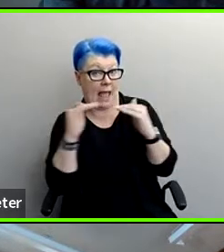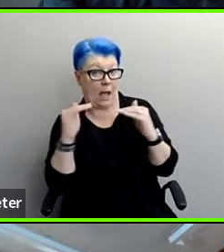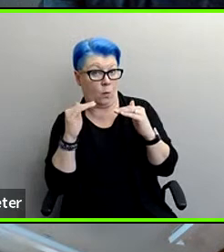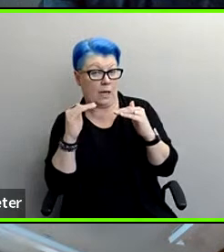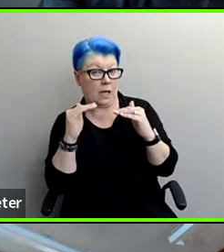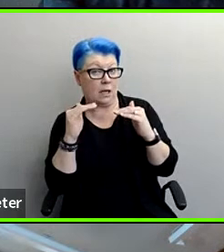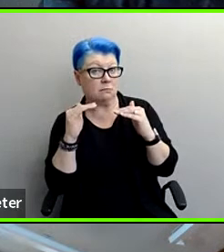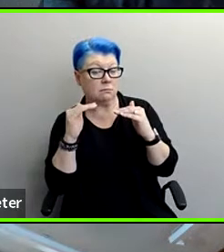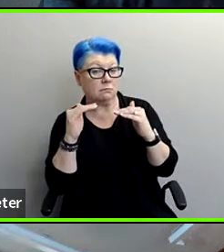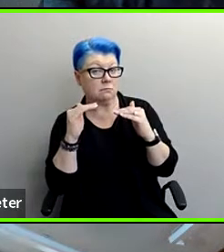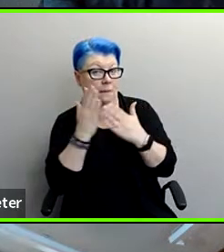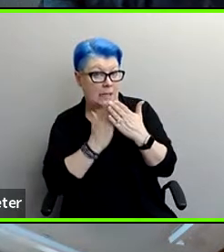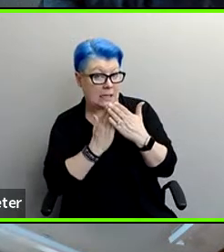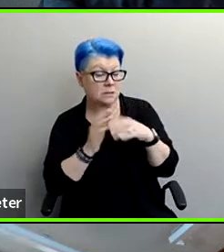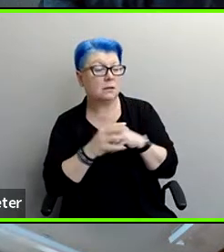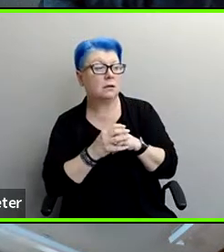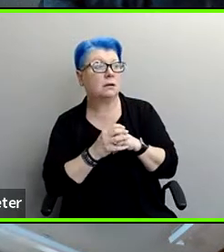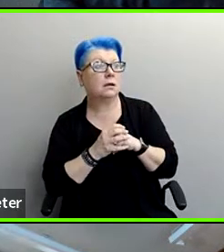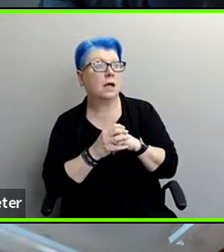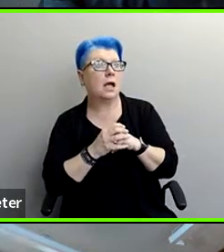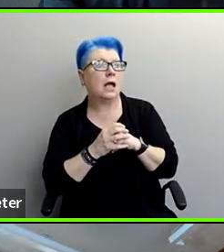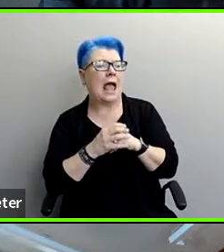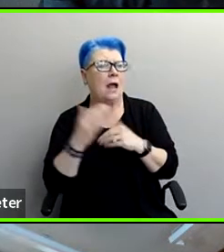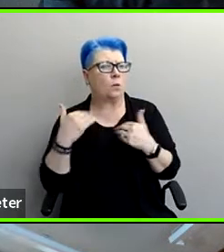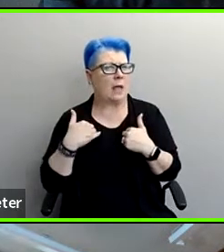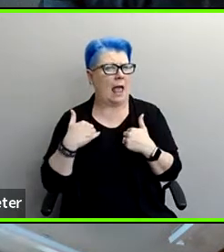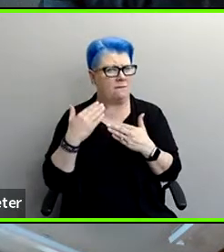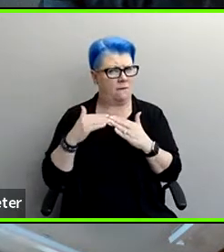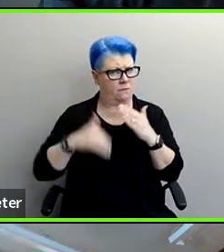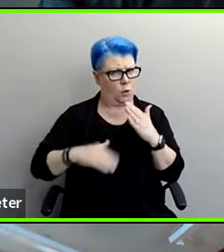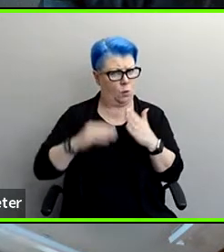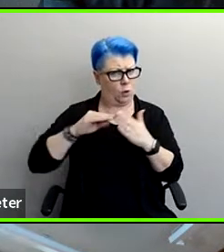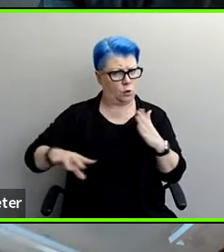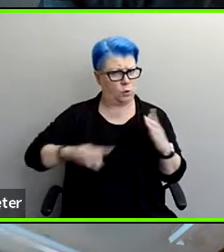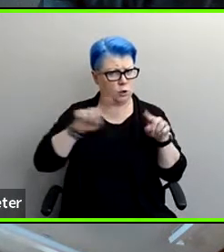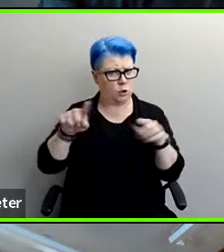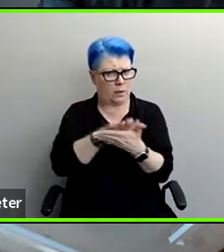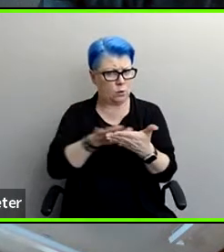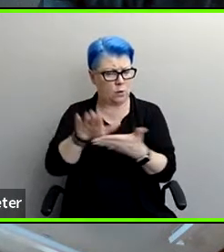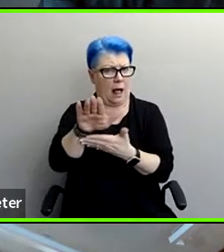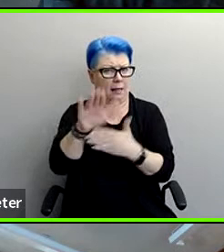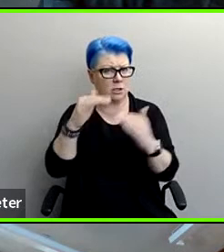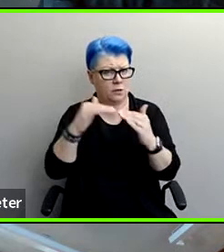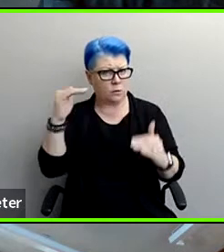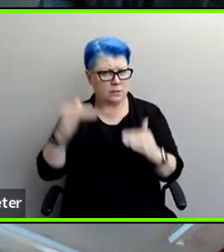fewer people going to college from those disproportionate underserved communities,